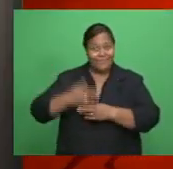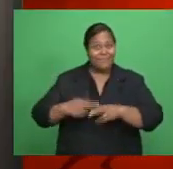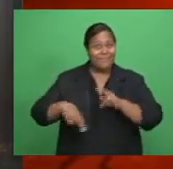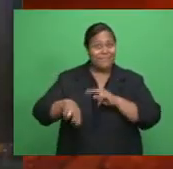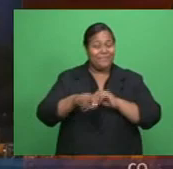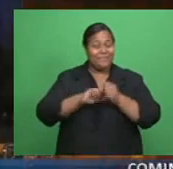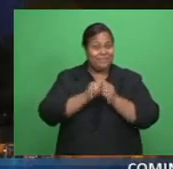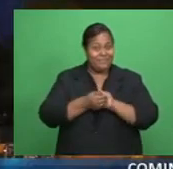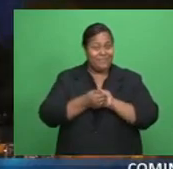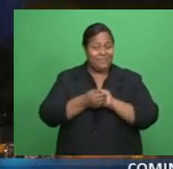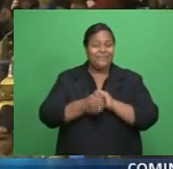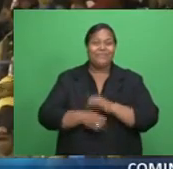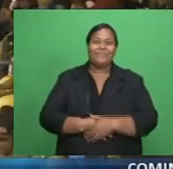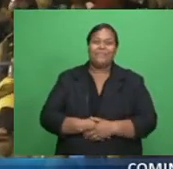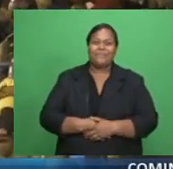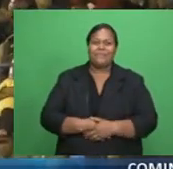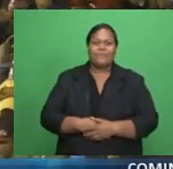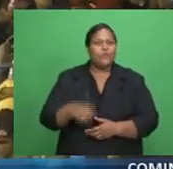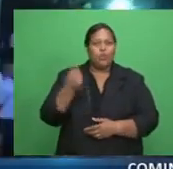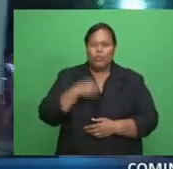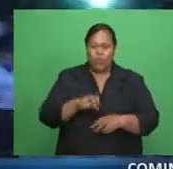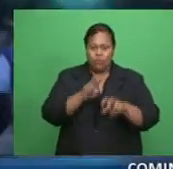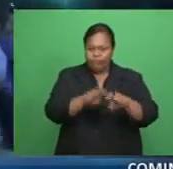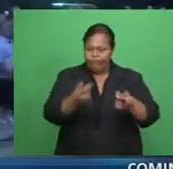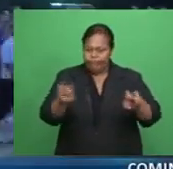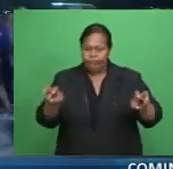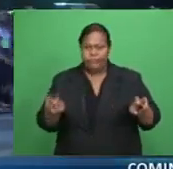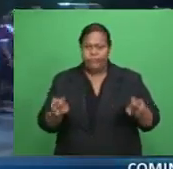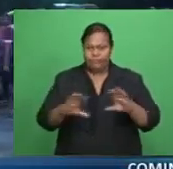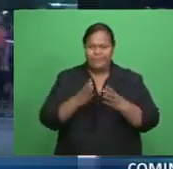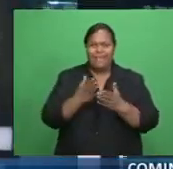Tonight. No sitting in groups at events.